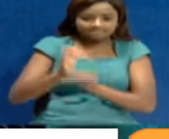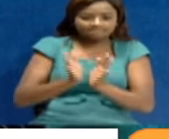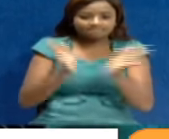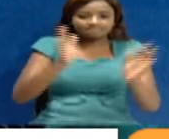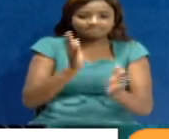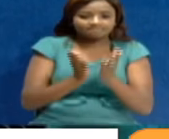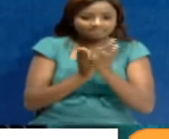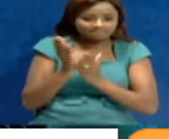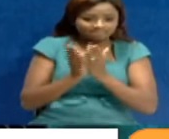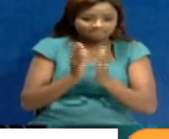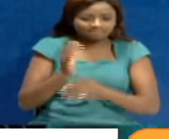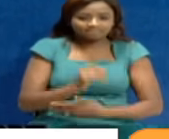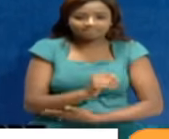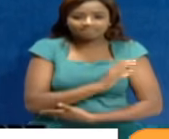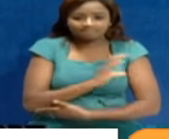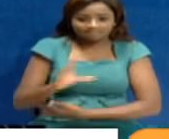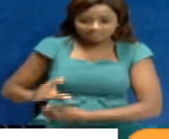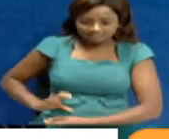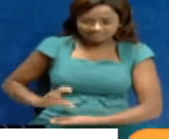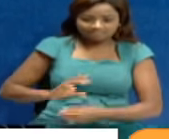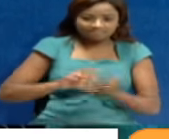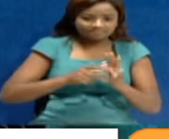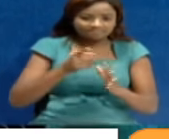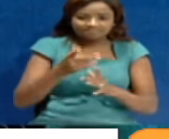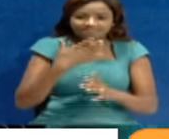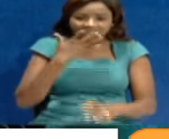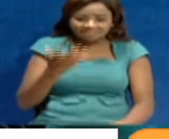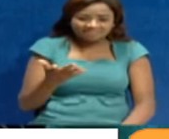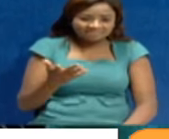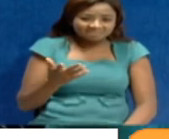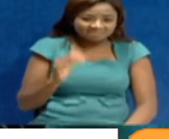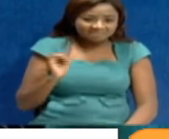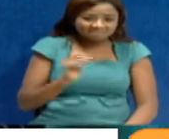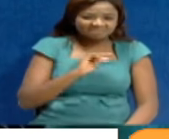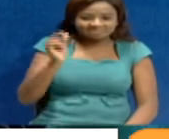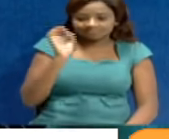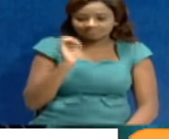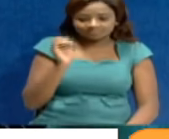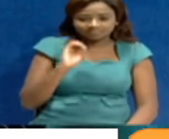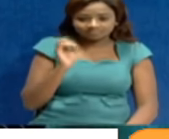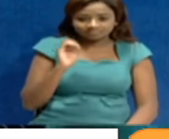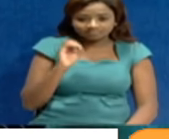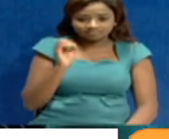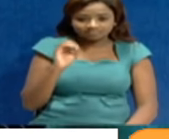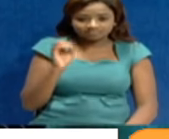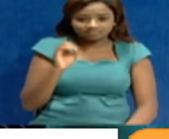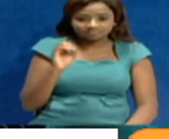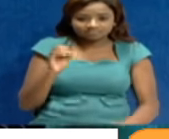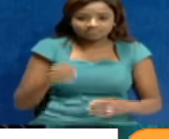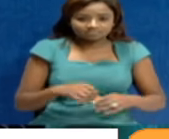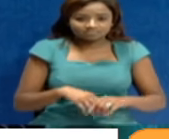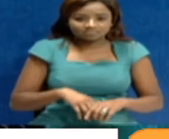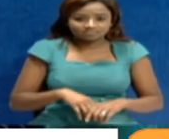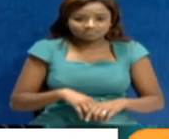of January 2018, the Public Service Commission needed not to have responded so much in a rush as they did on 24th